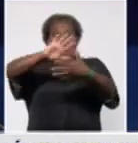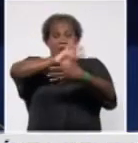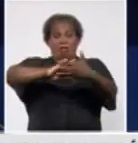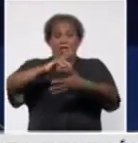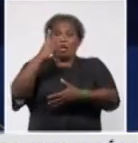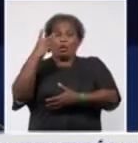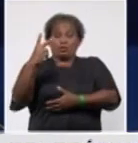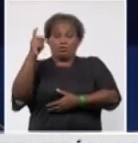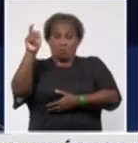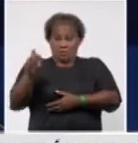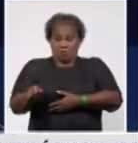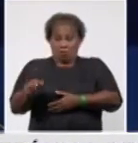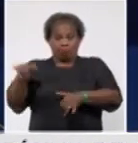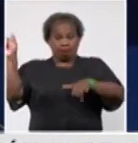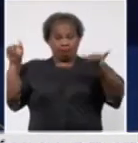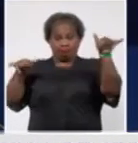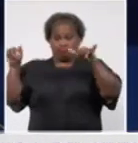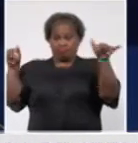3.46%.